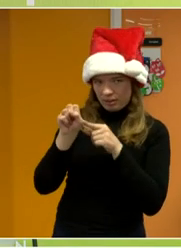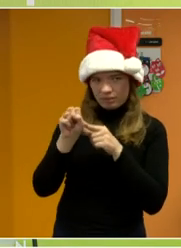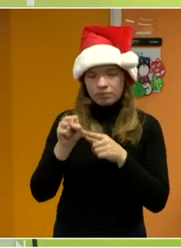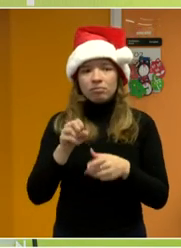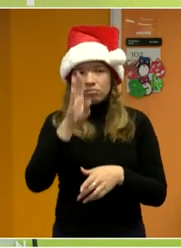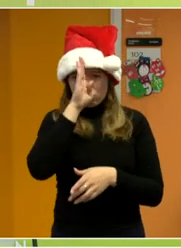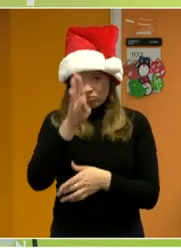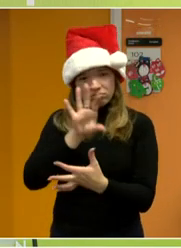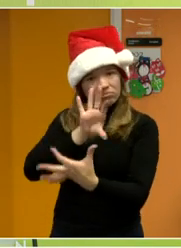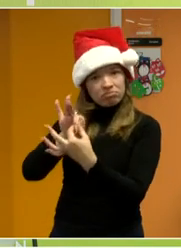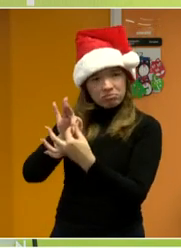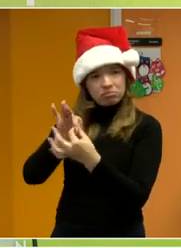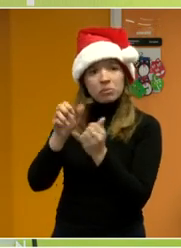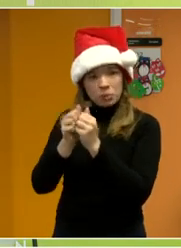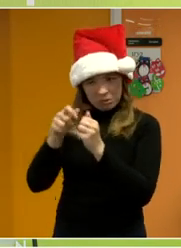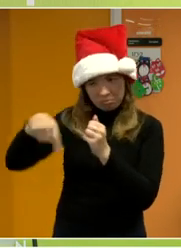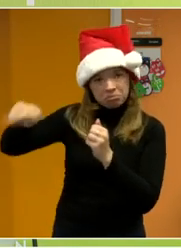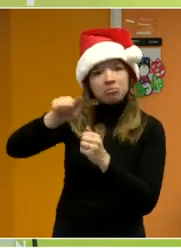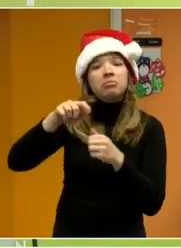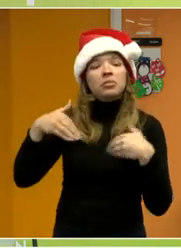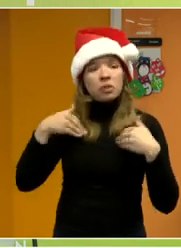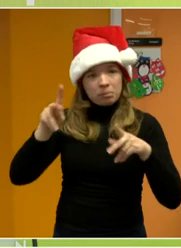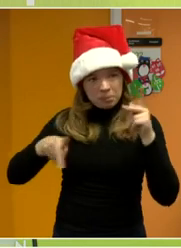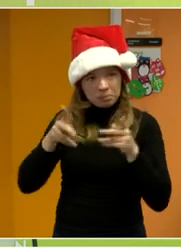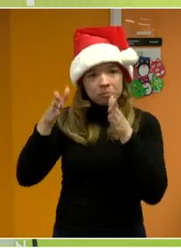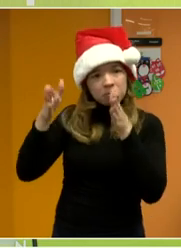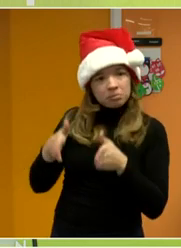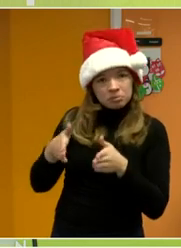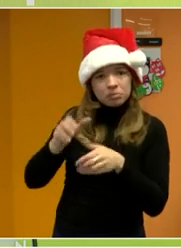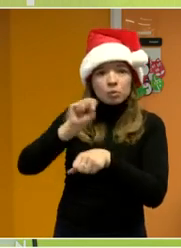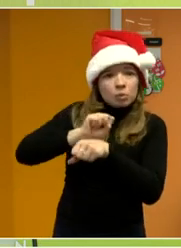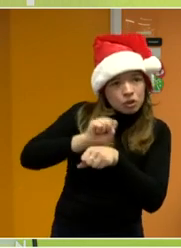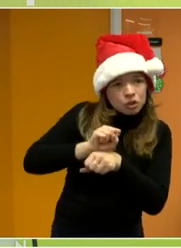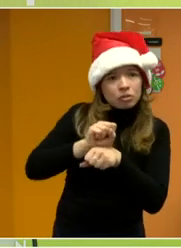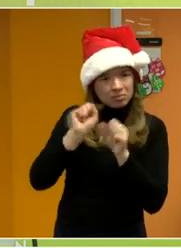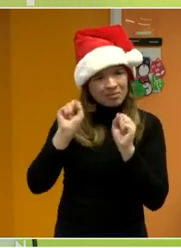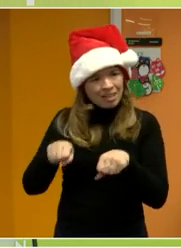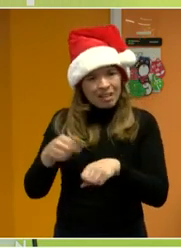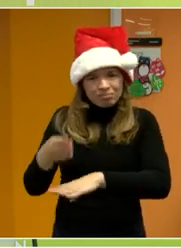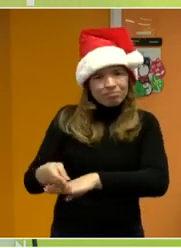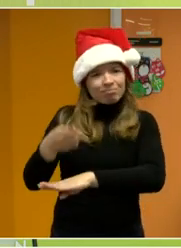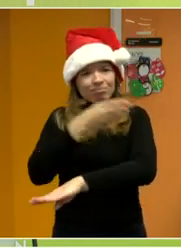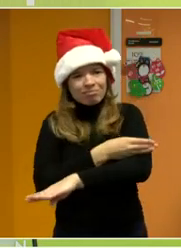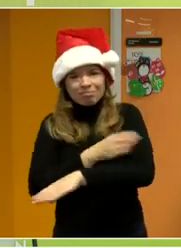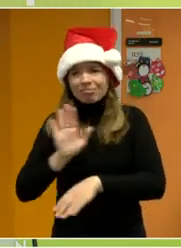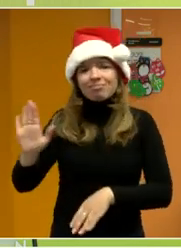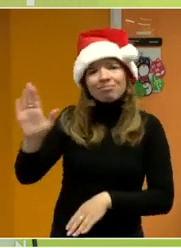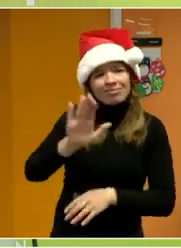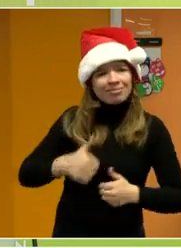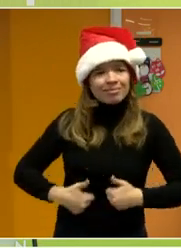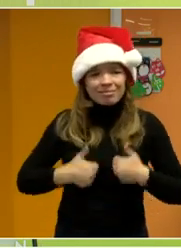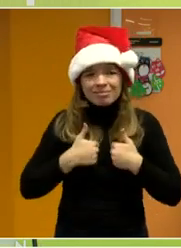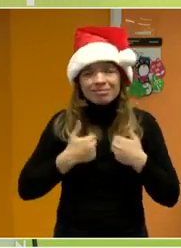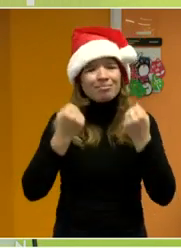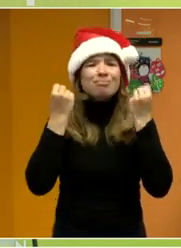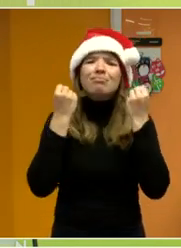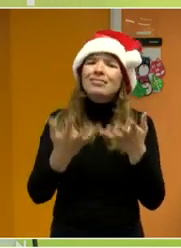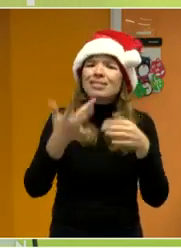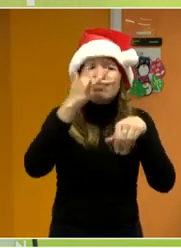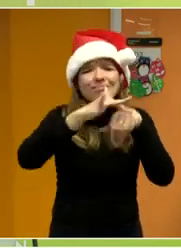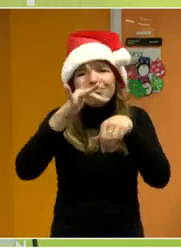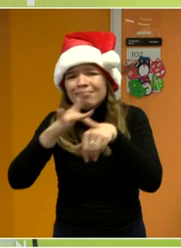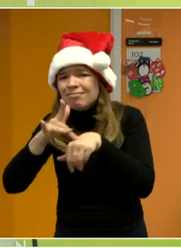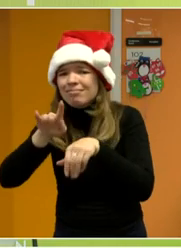have a transformative impact on our young people. So to learn about all of our programs, our openings, please visit our